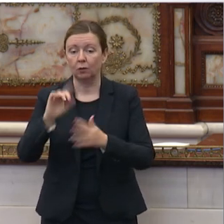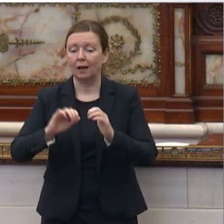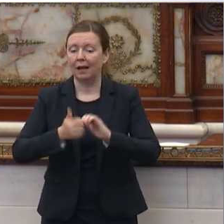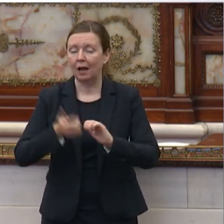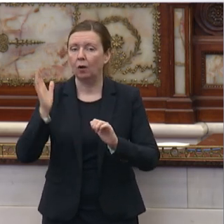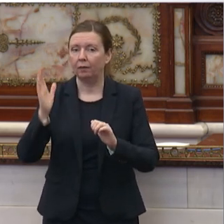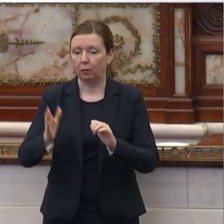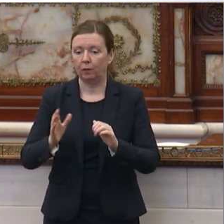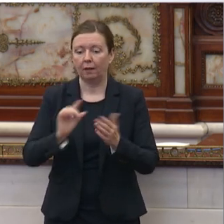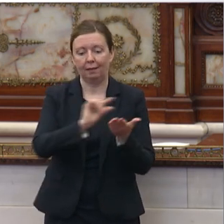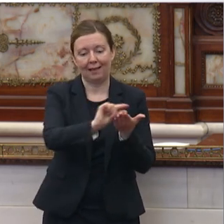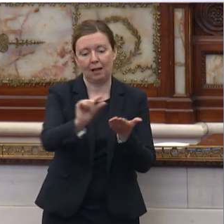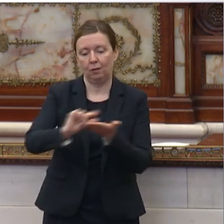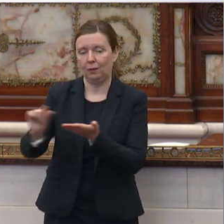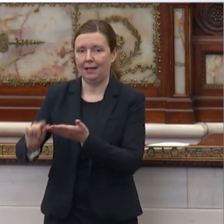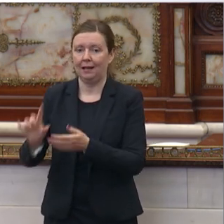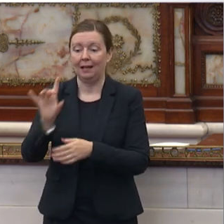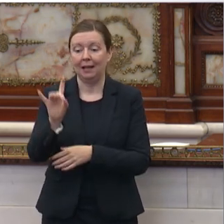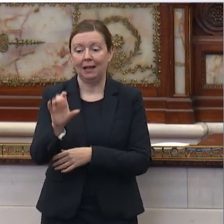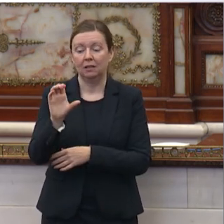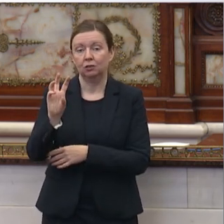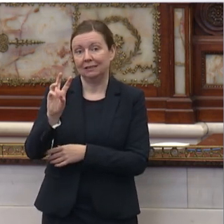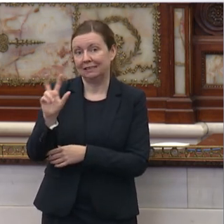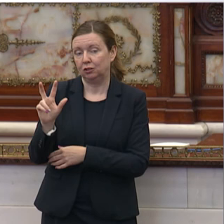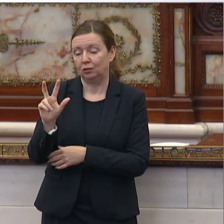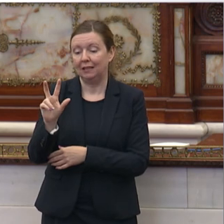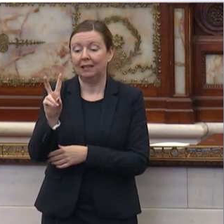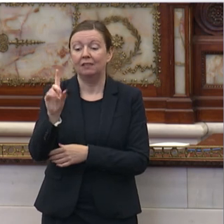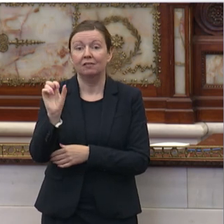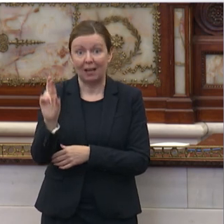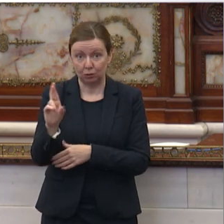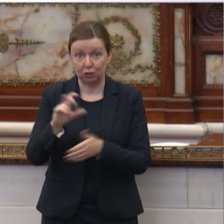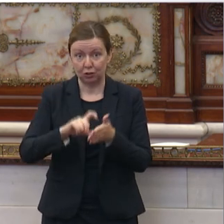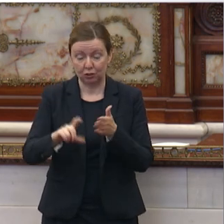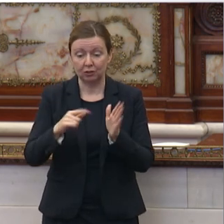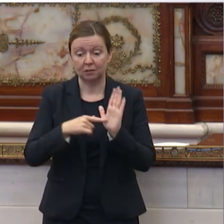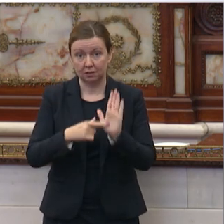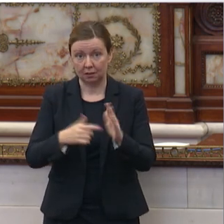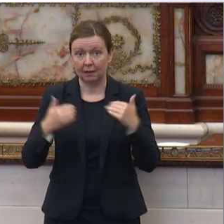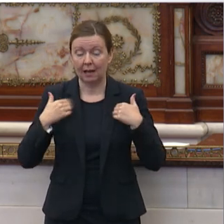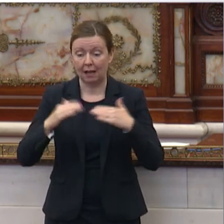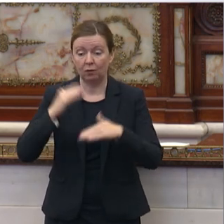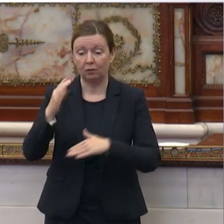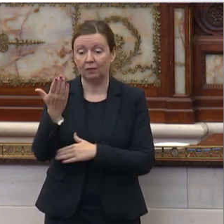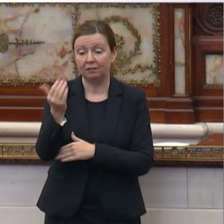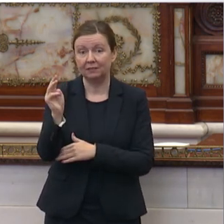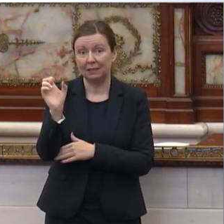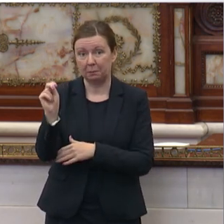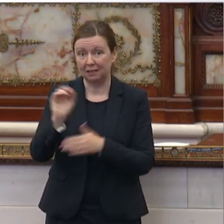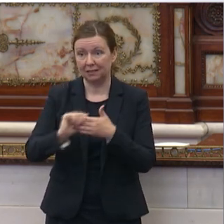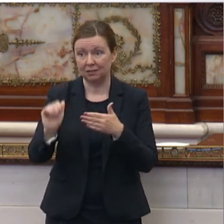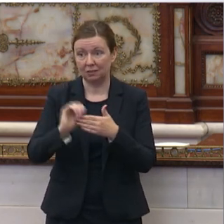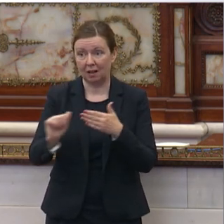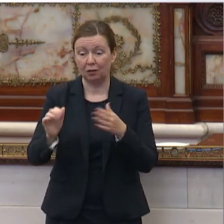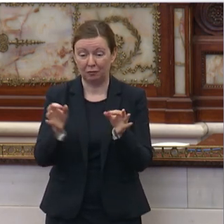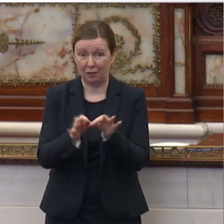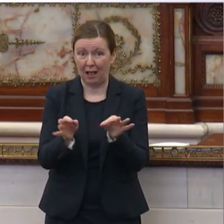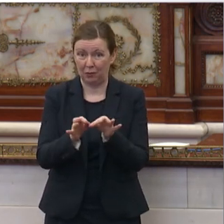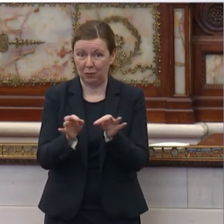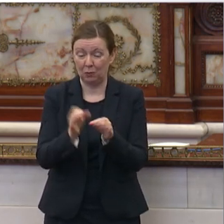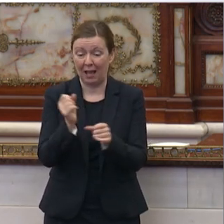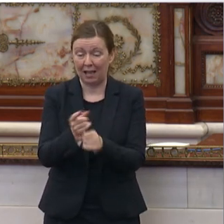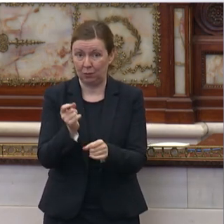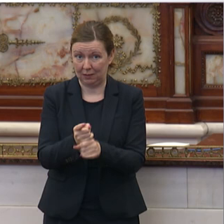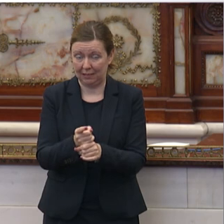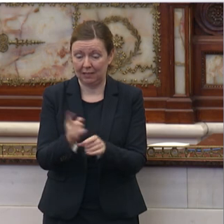going to allocate 863 vouchers that have over a $15 million value annually